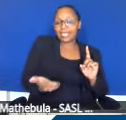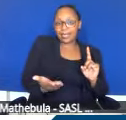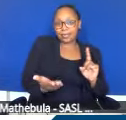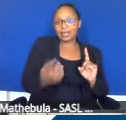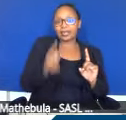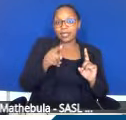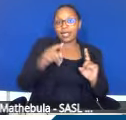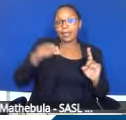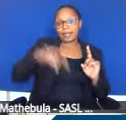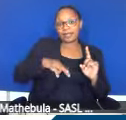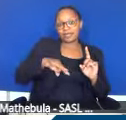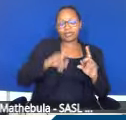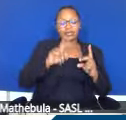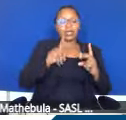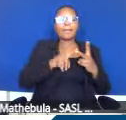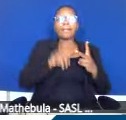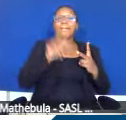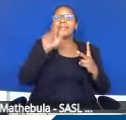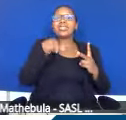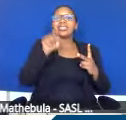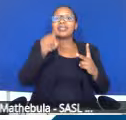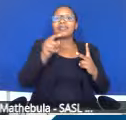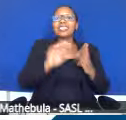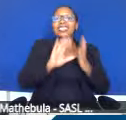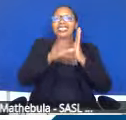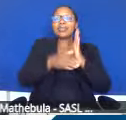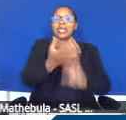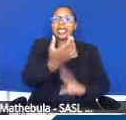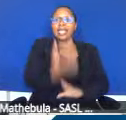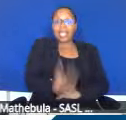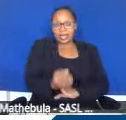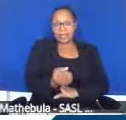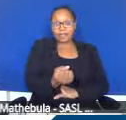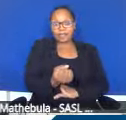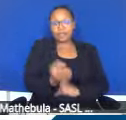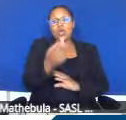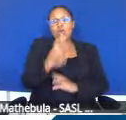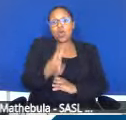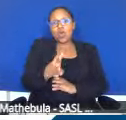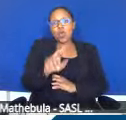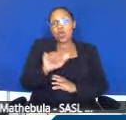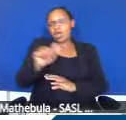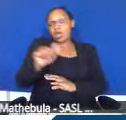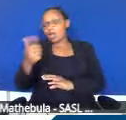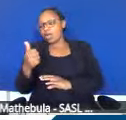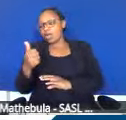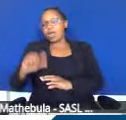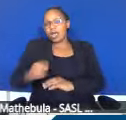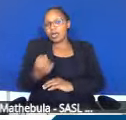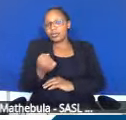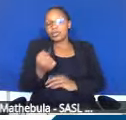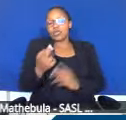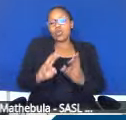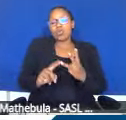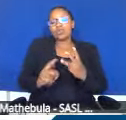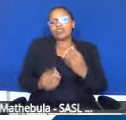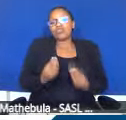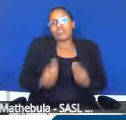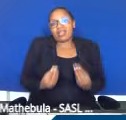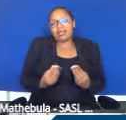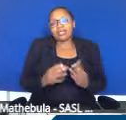a disability, or whose spouse or child has a disability.